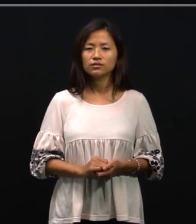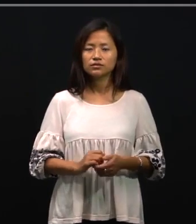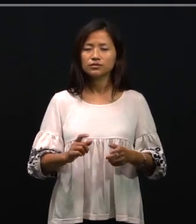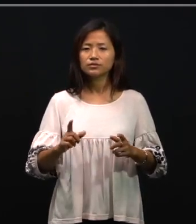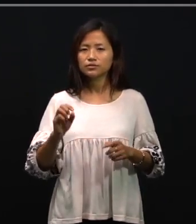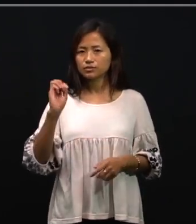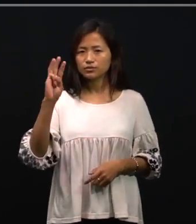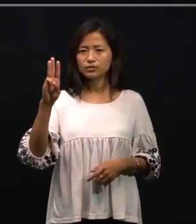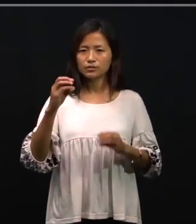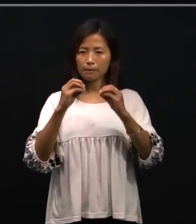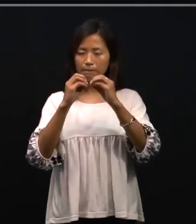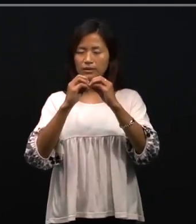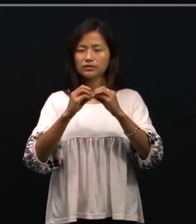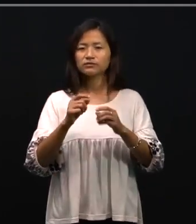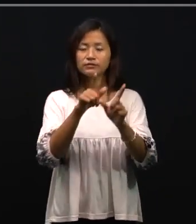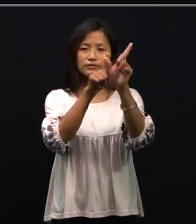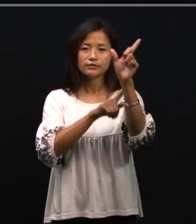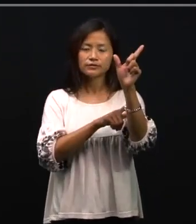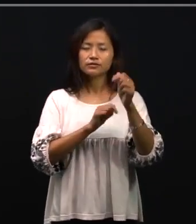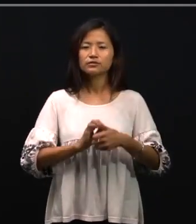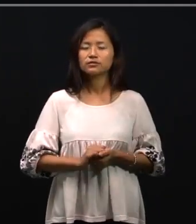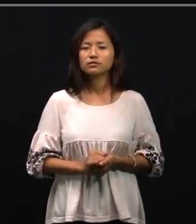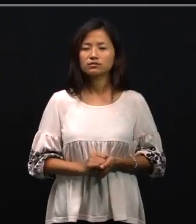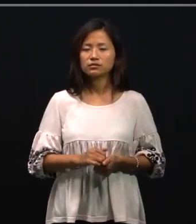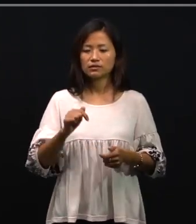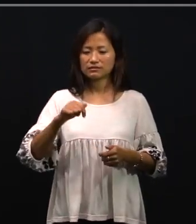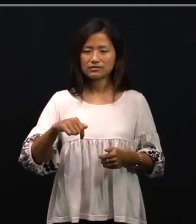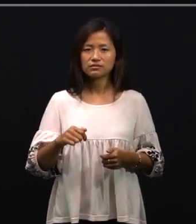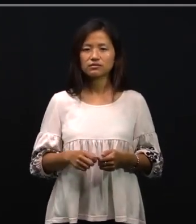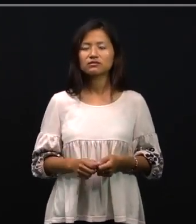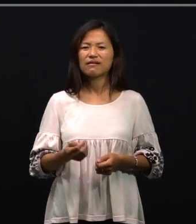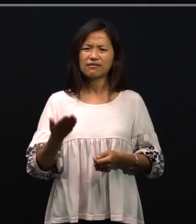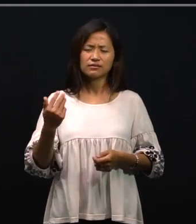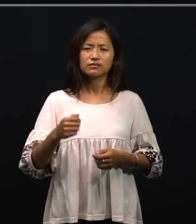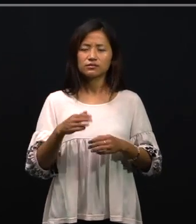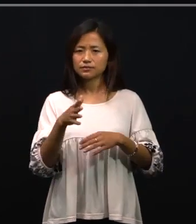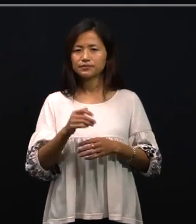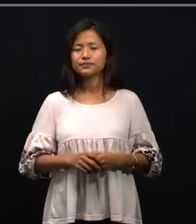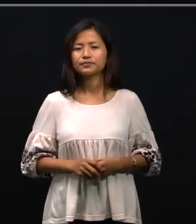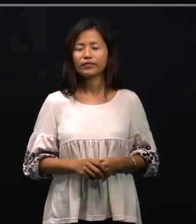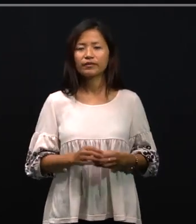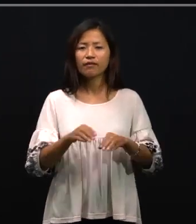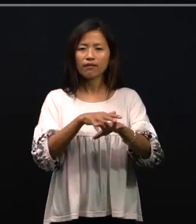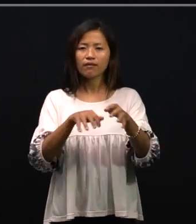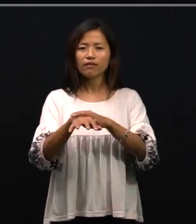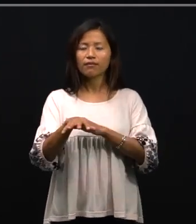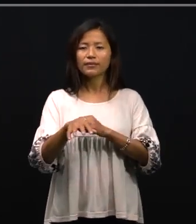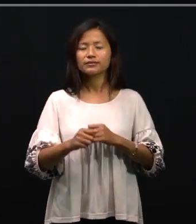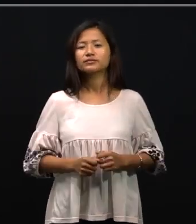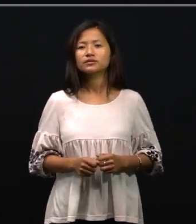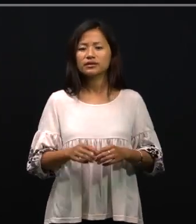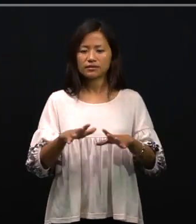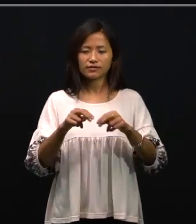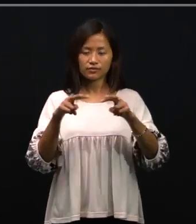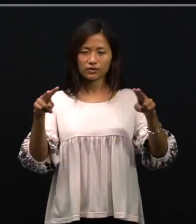billion years. Life that exists now, the different kinds of plants, the different kinds of animals, the different kinds of microbes that exist